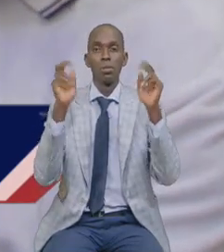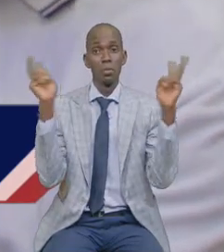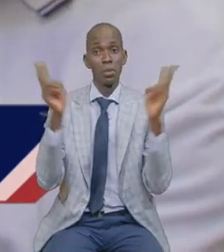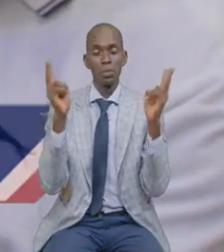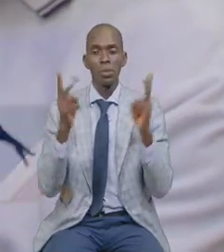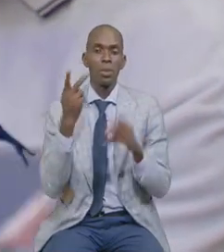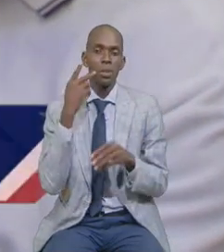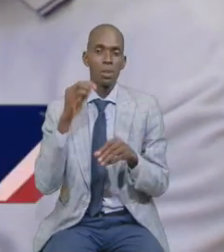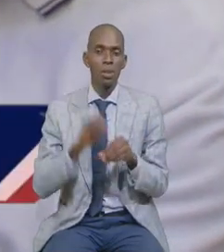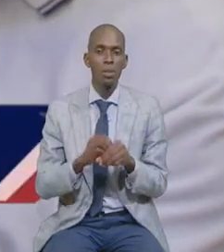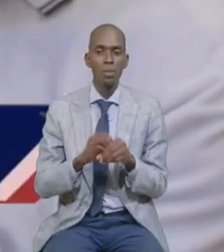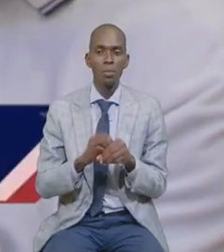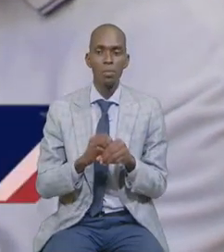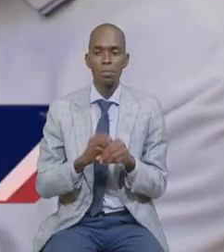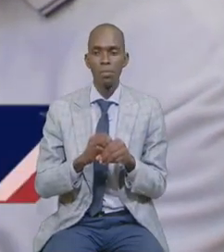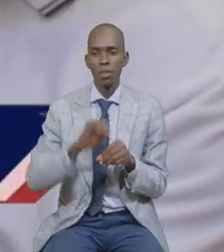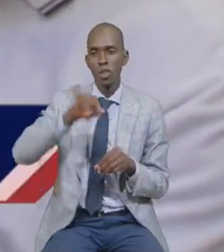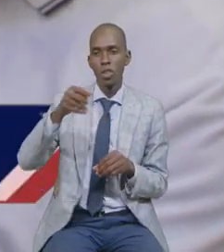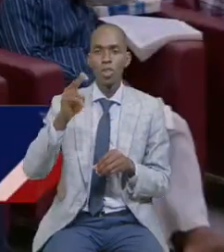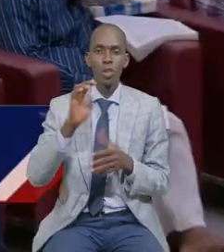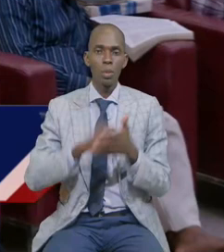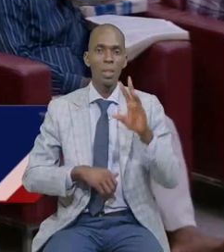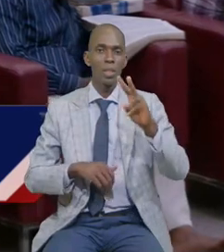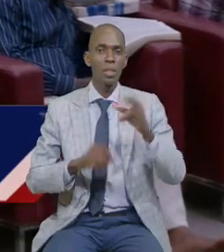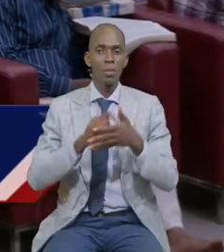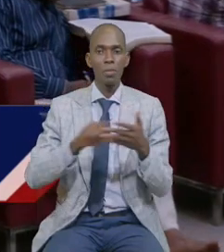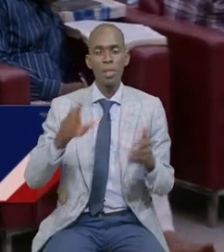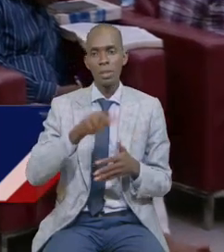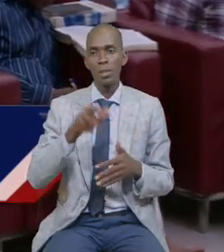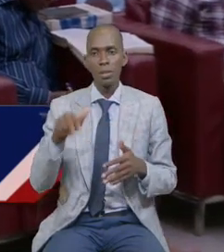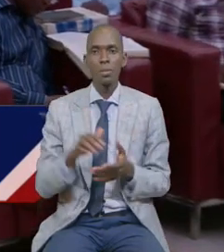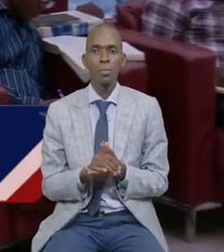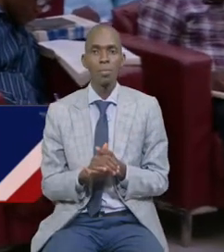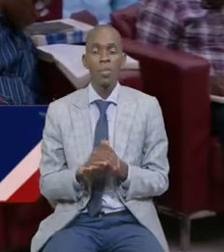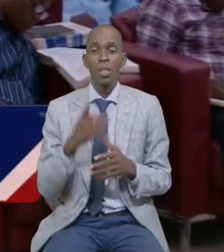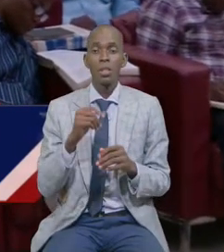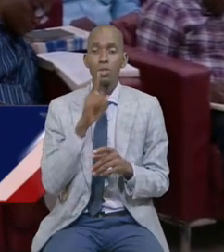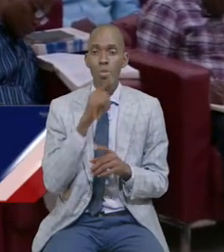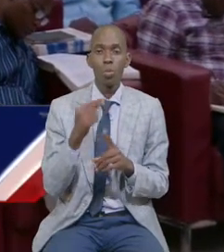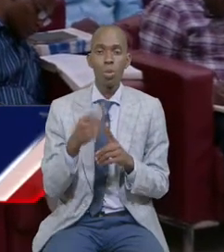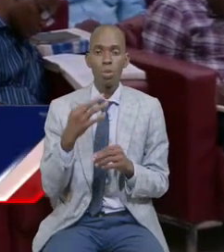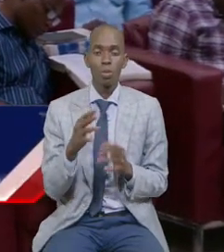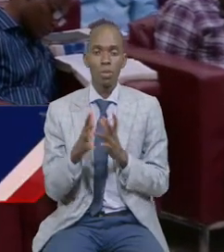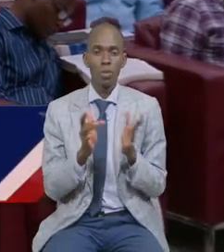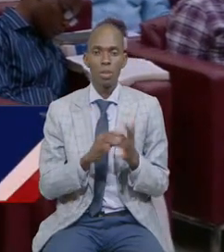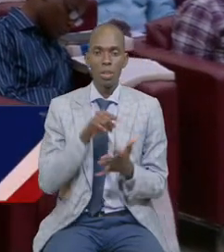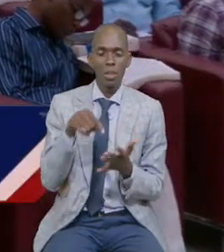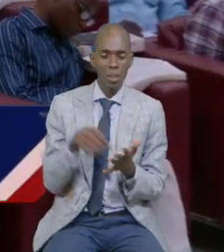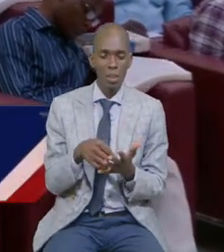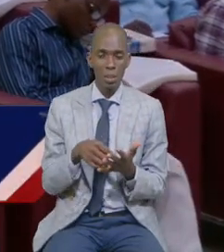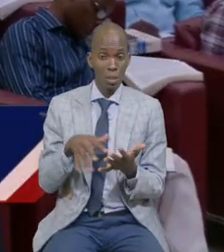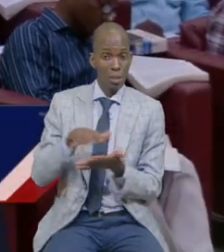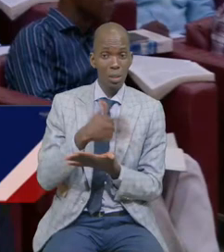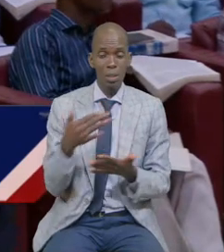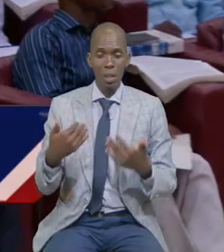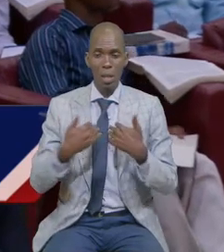chapter 16. We're looking at verse 33, the very words of Jesus. These things have I spoken unto you,